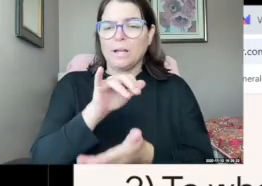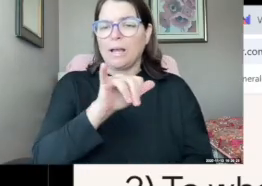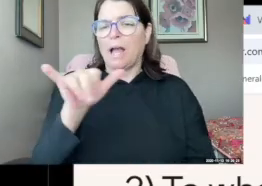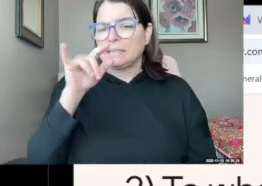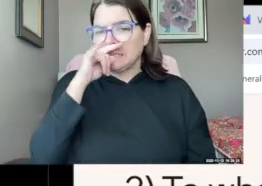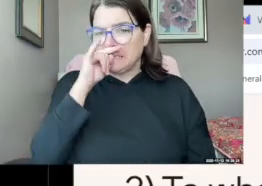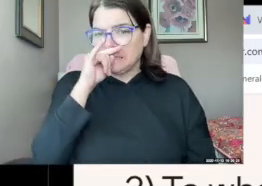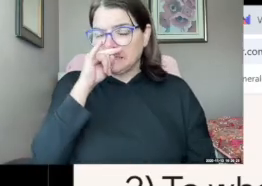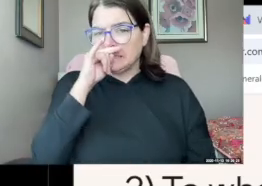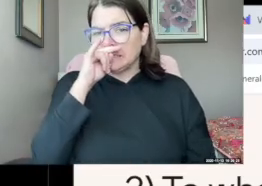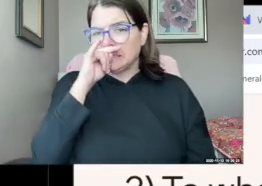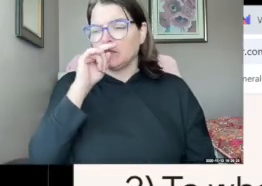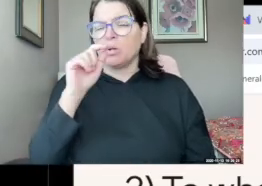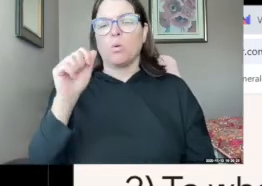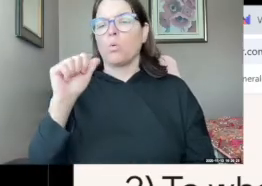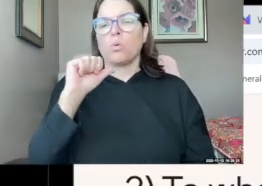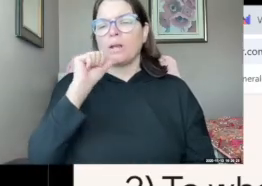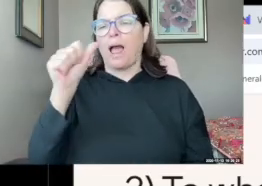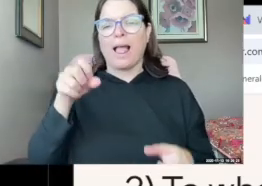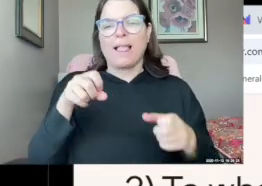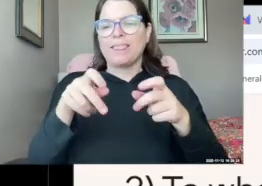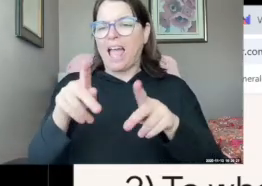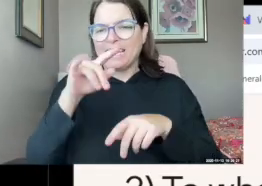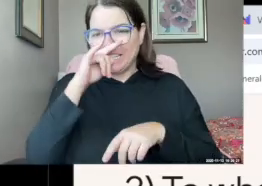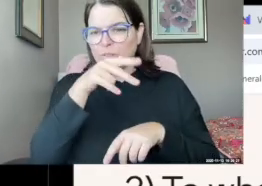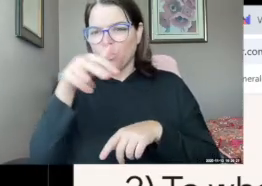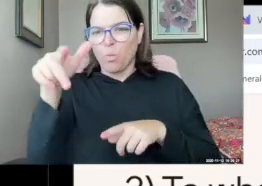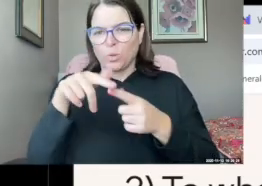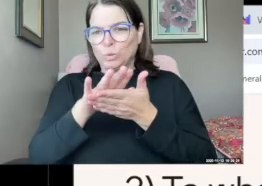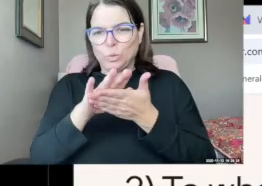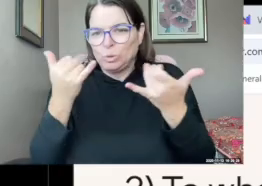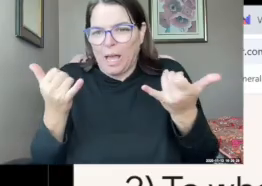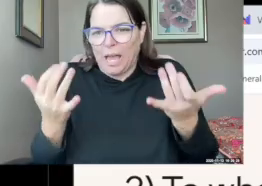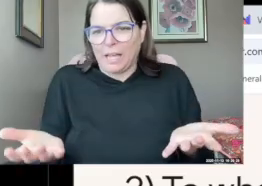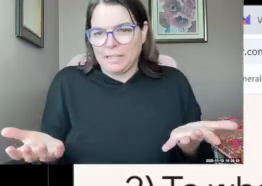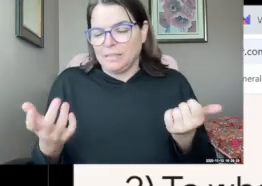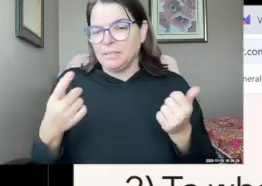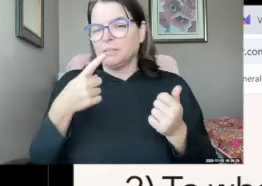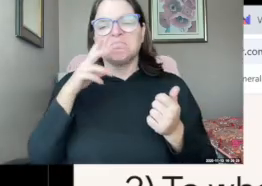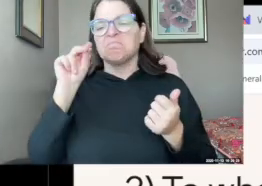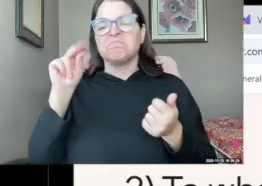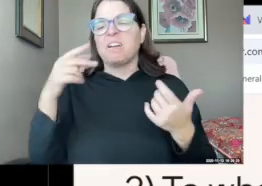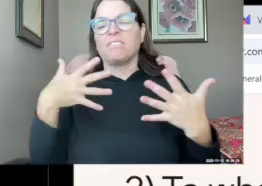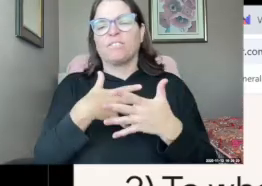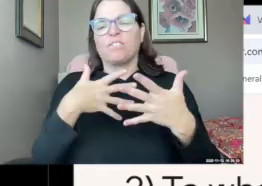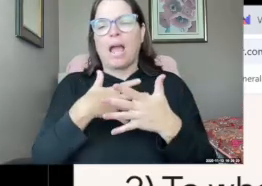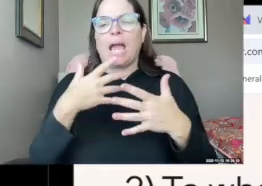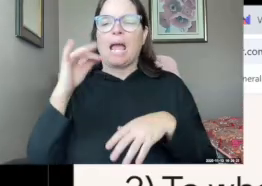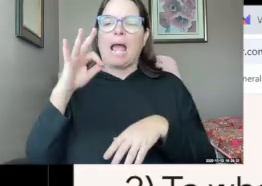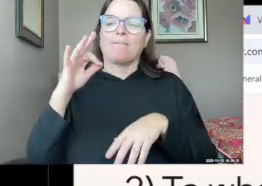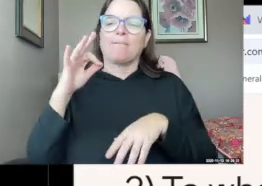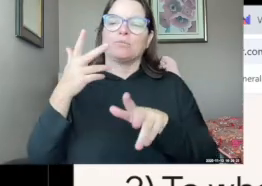to school as kids will not let their kids walk to school today because